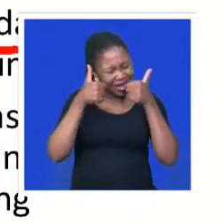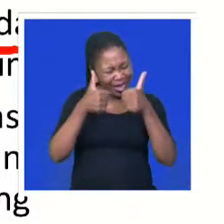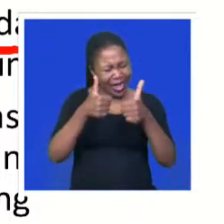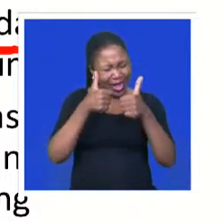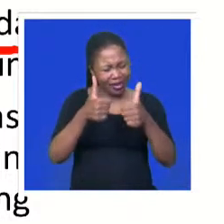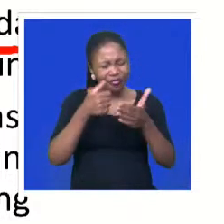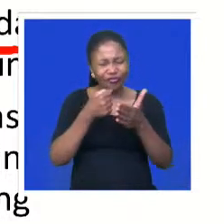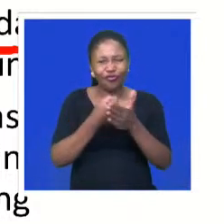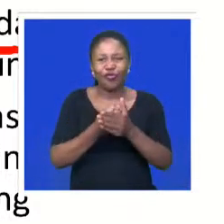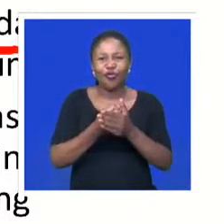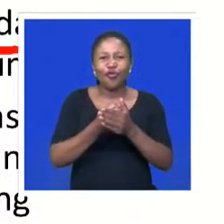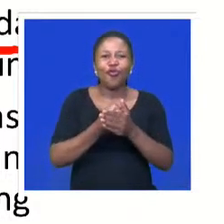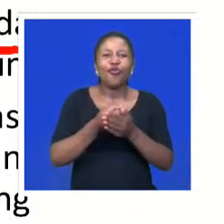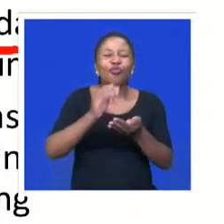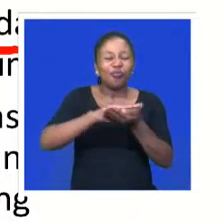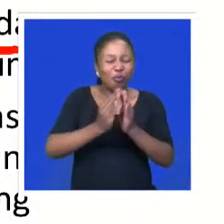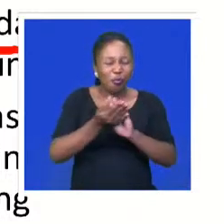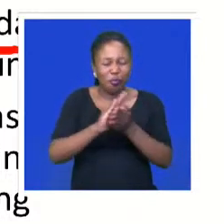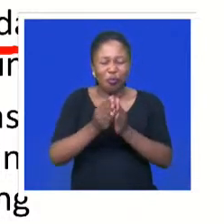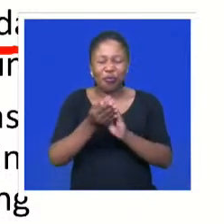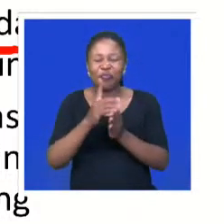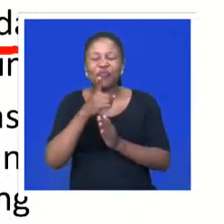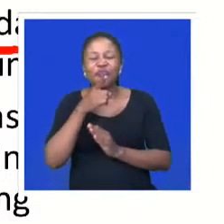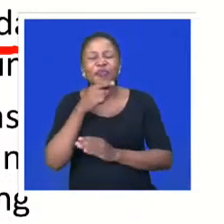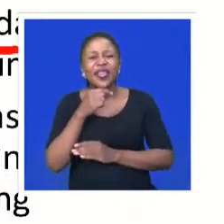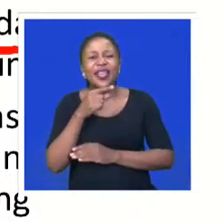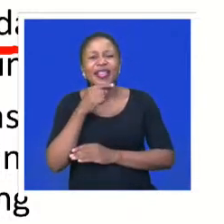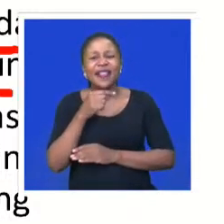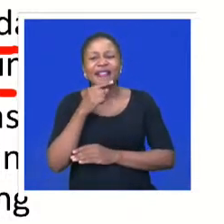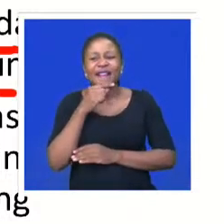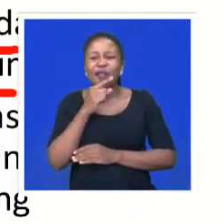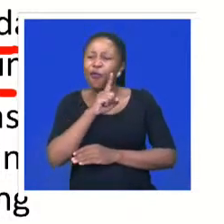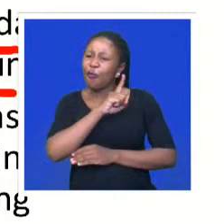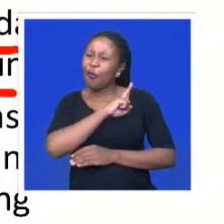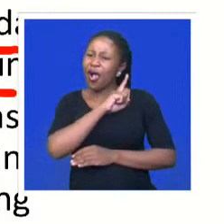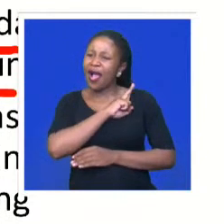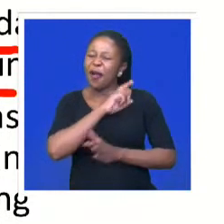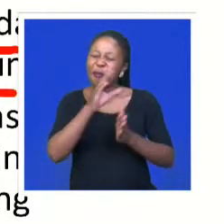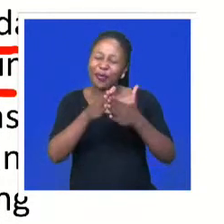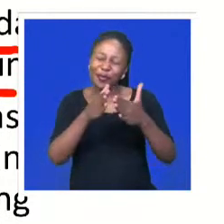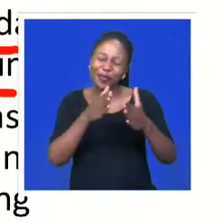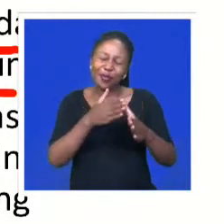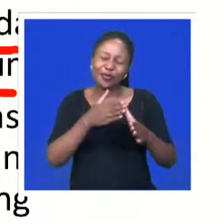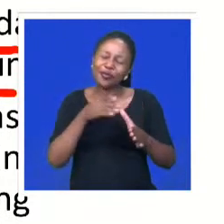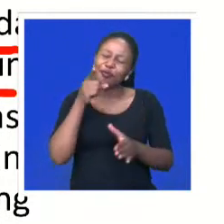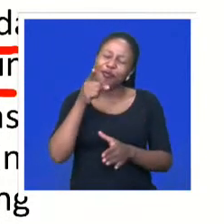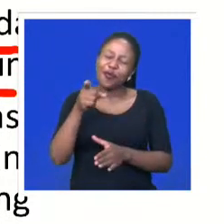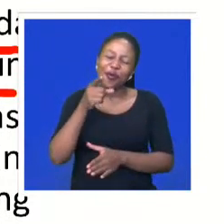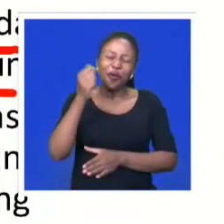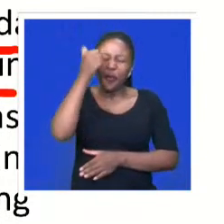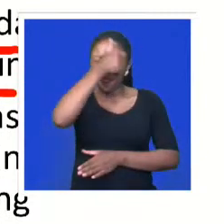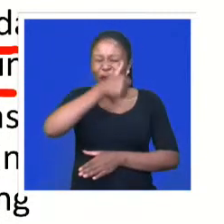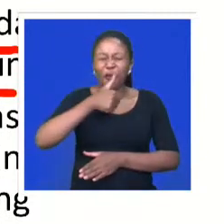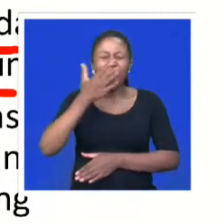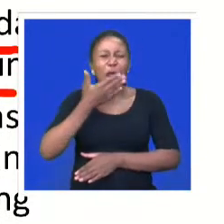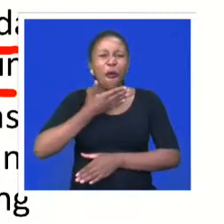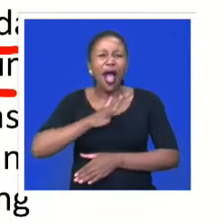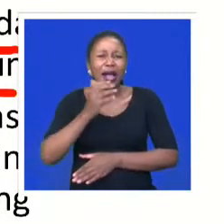creation. Why? Because he wanted to take his time in creating him. Or we can